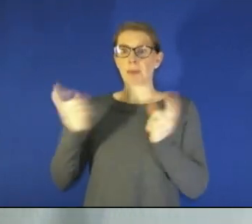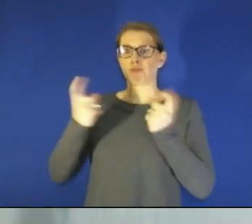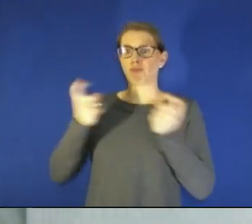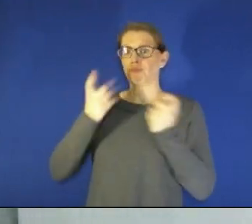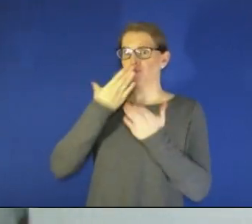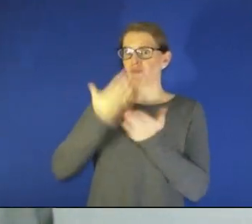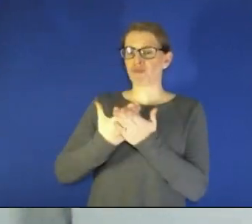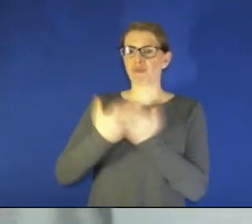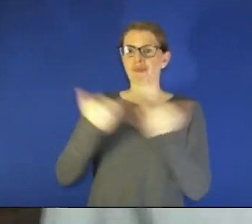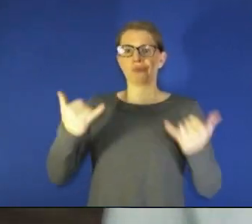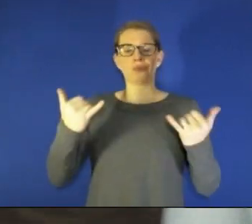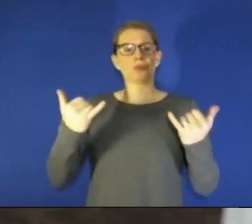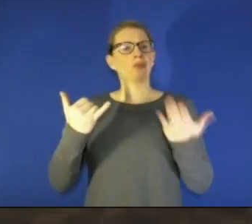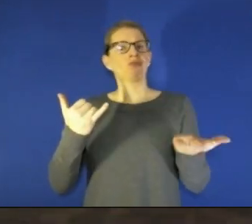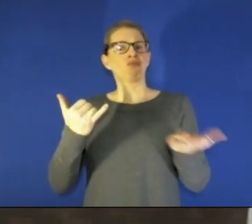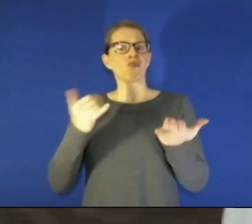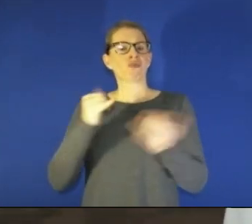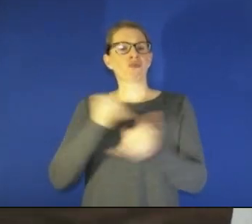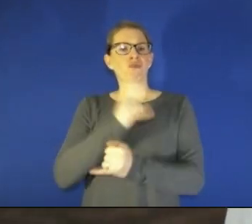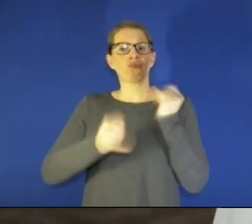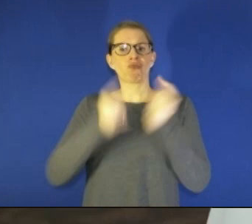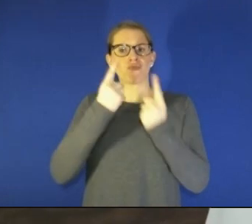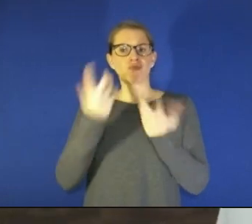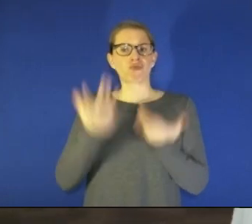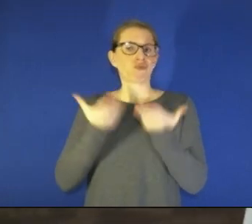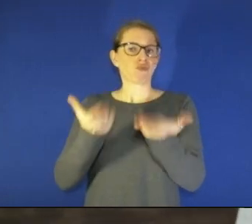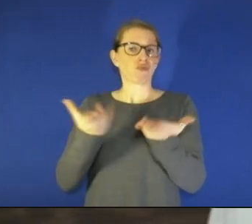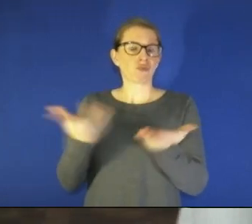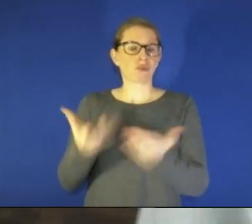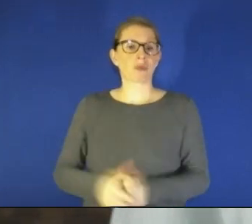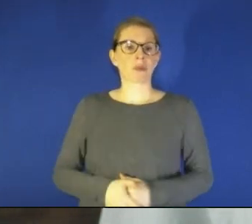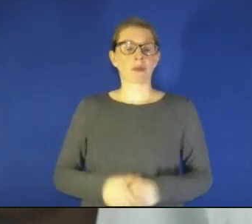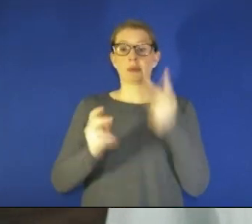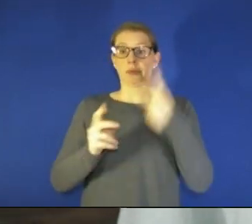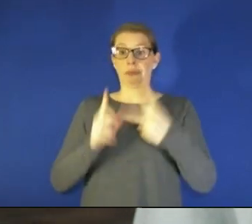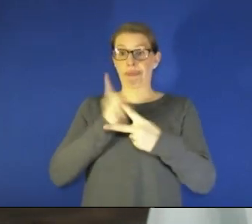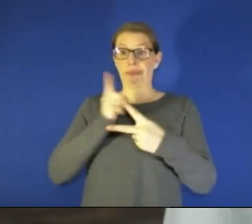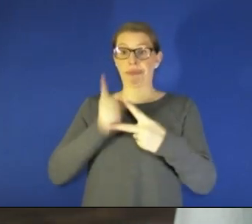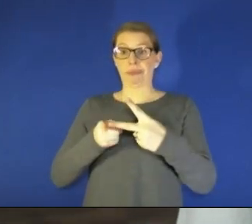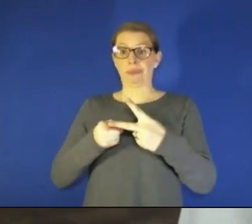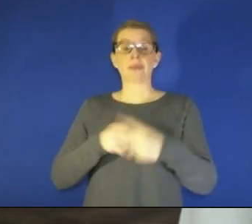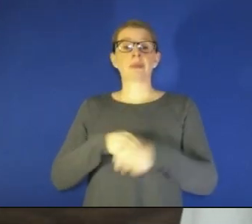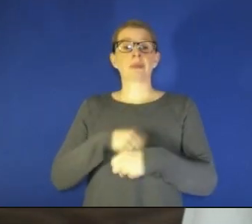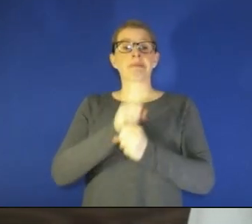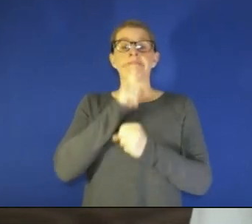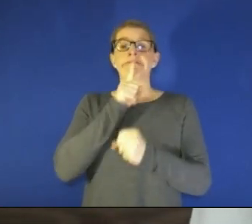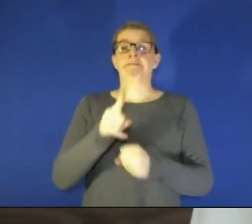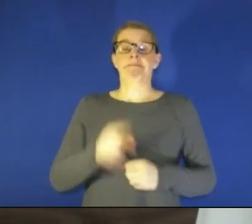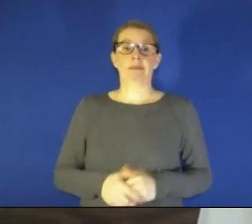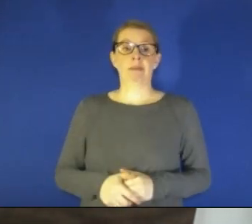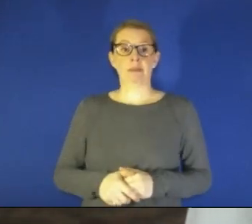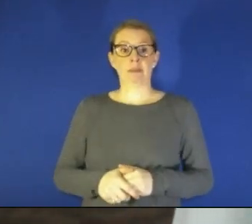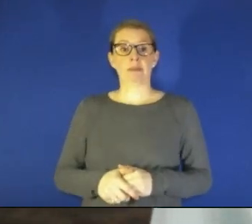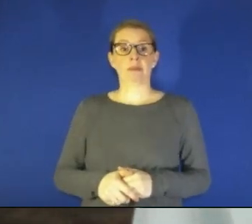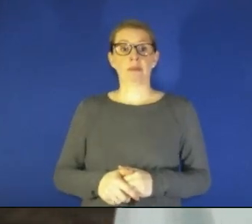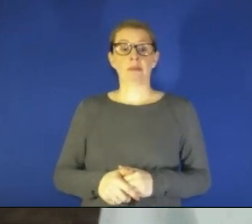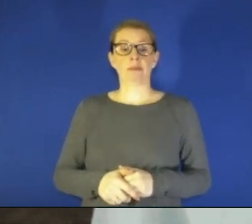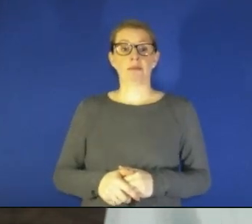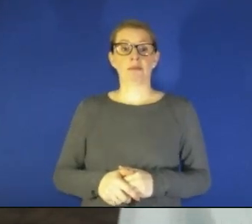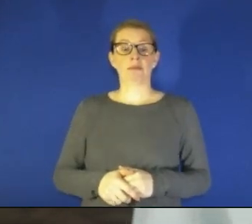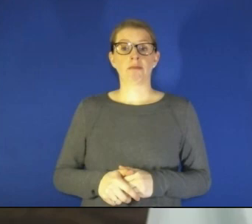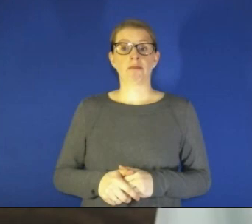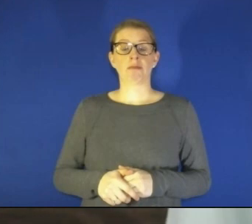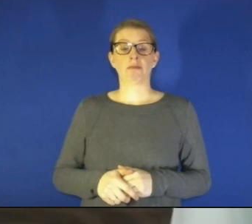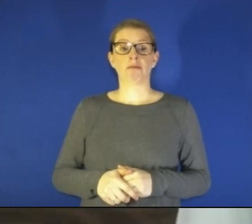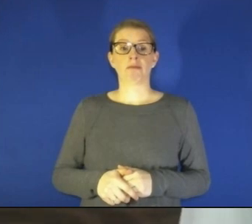So I will make 2 points to make sure that we decrease the incidence of colon cancer. One